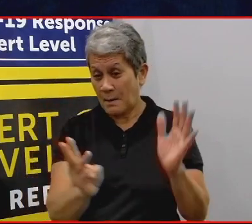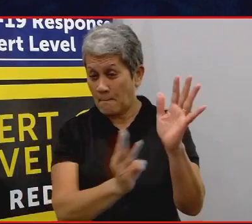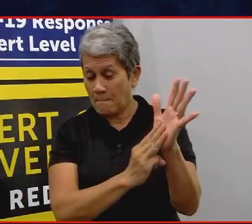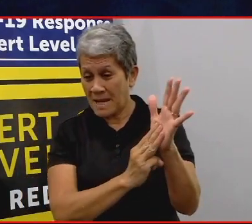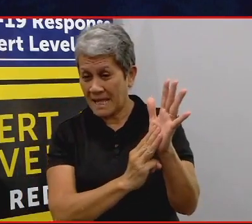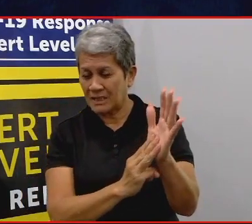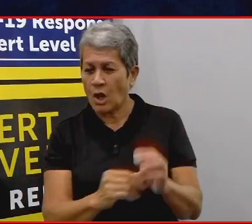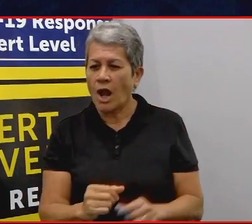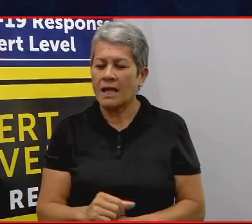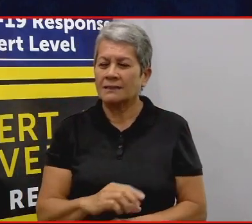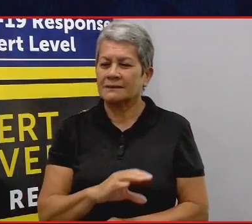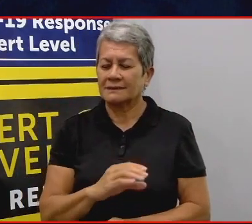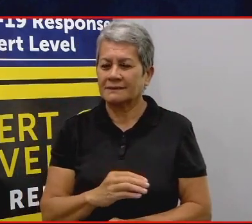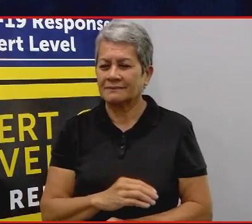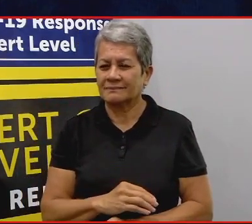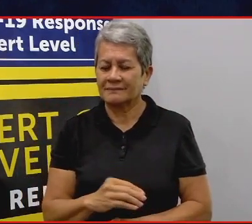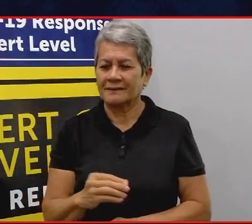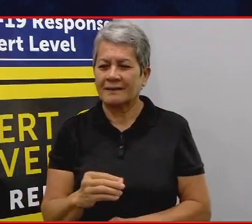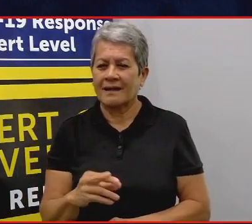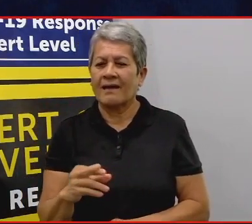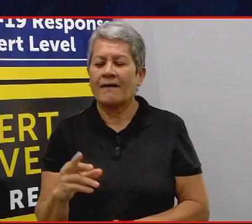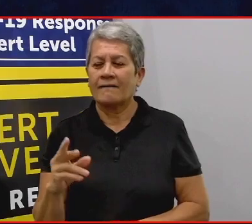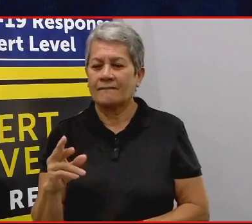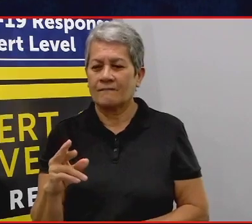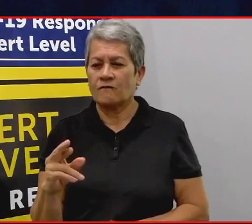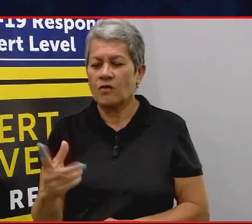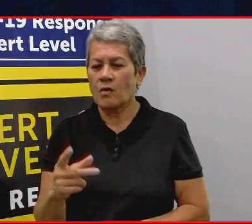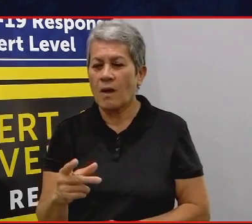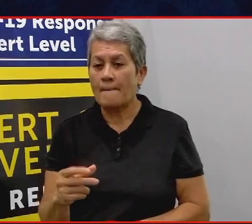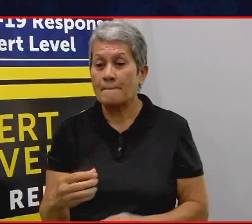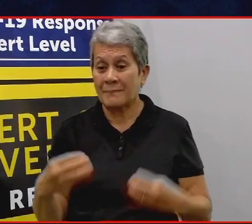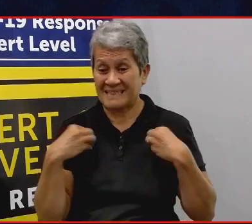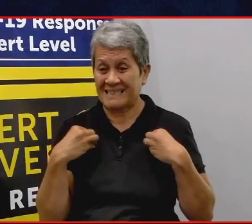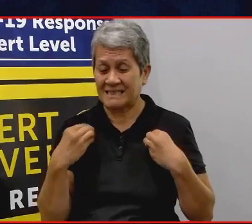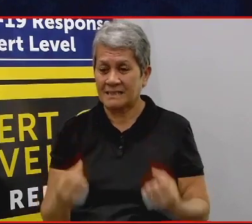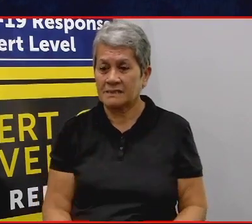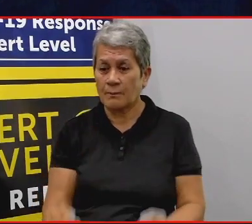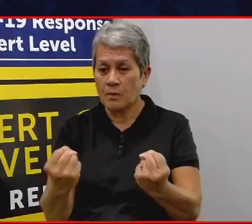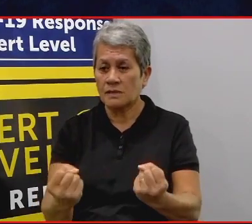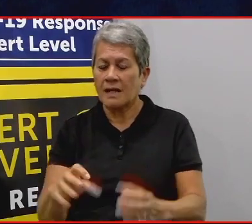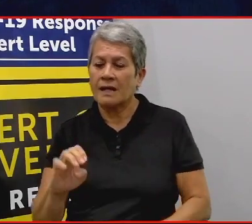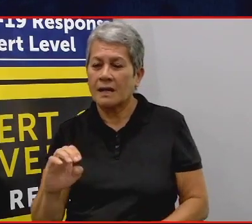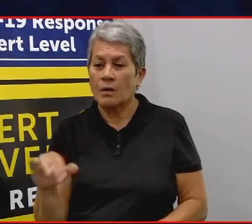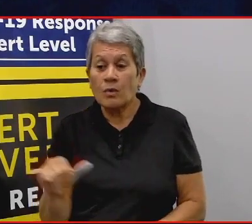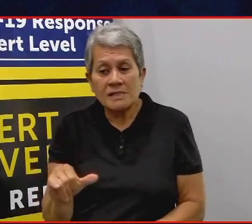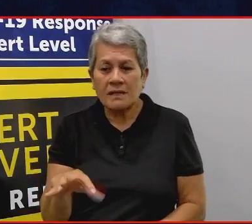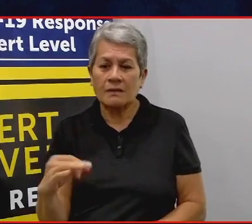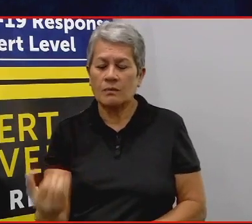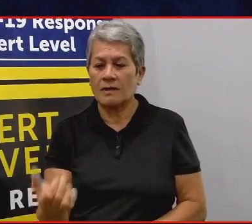for business support, which will have been spent by the end of October. This support has focused on